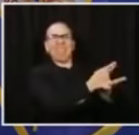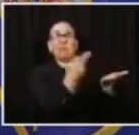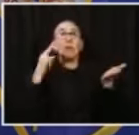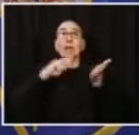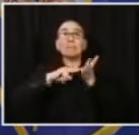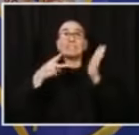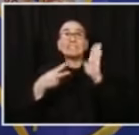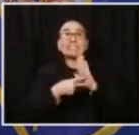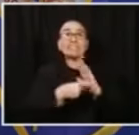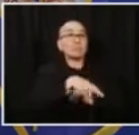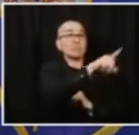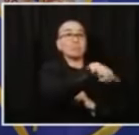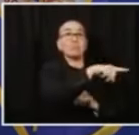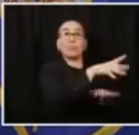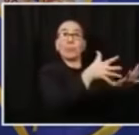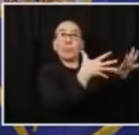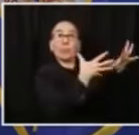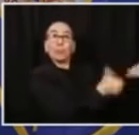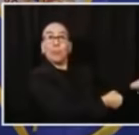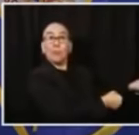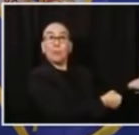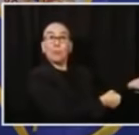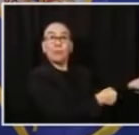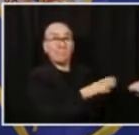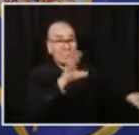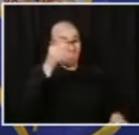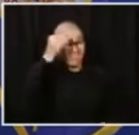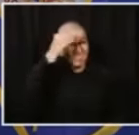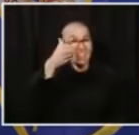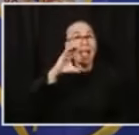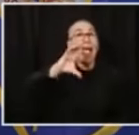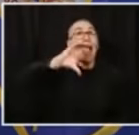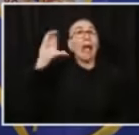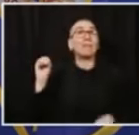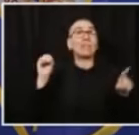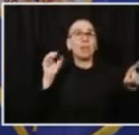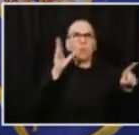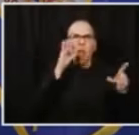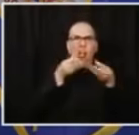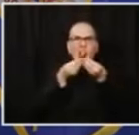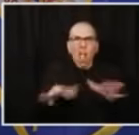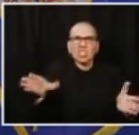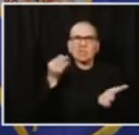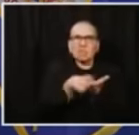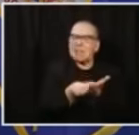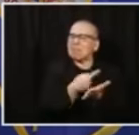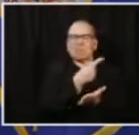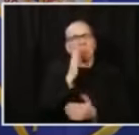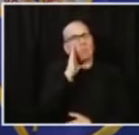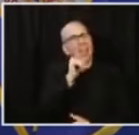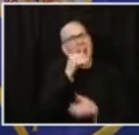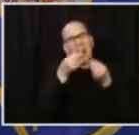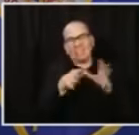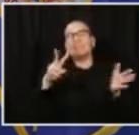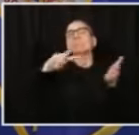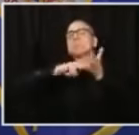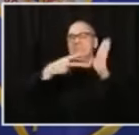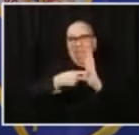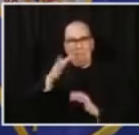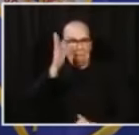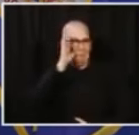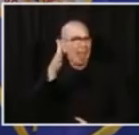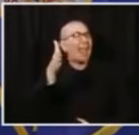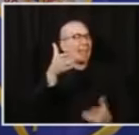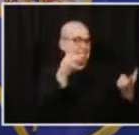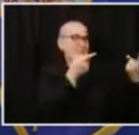didn't have to bear that cost. So that also helped to speed things up. I want to also acknowledge that